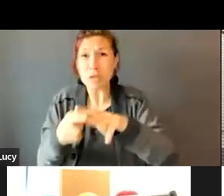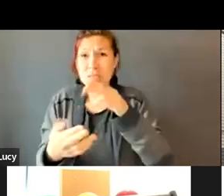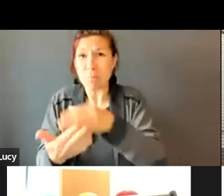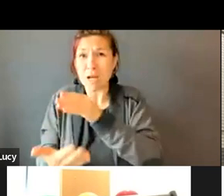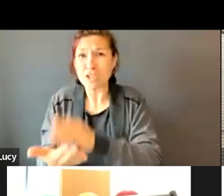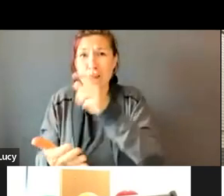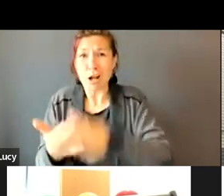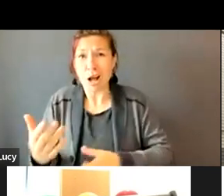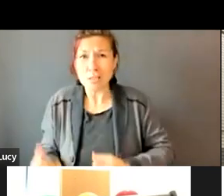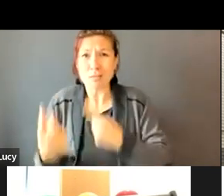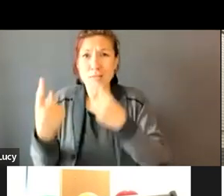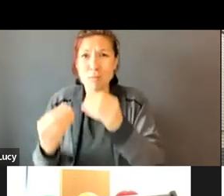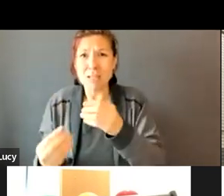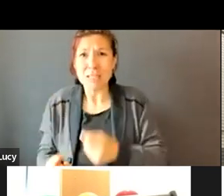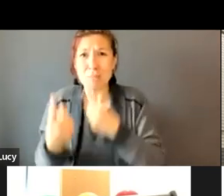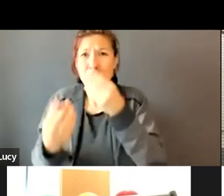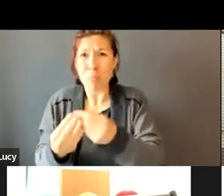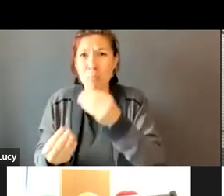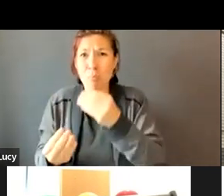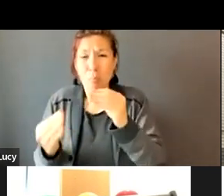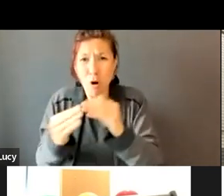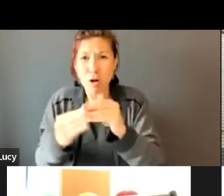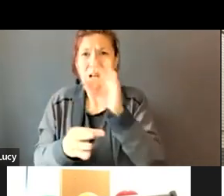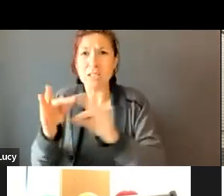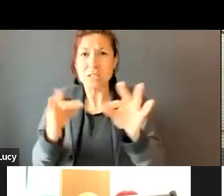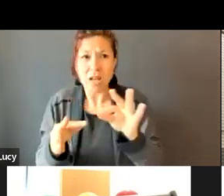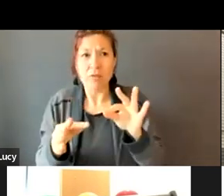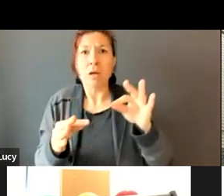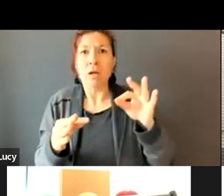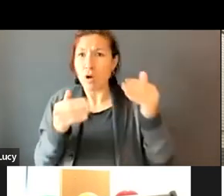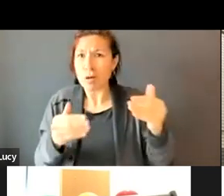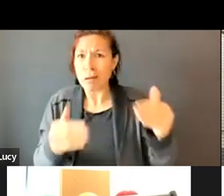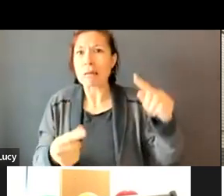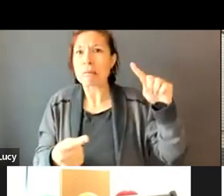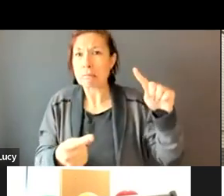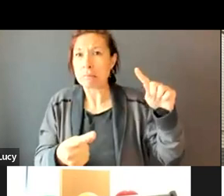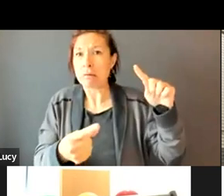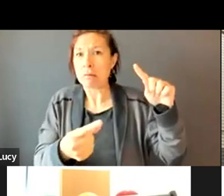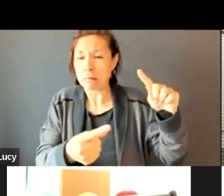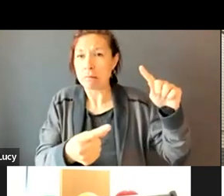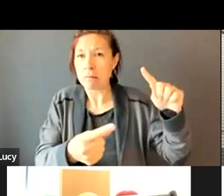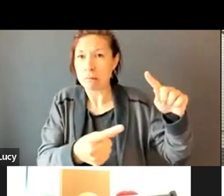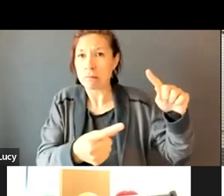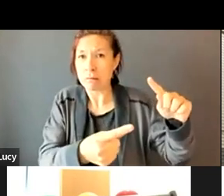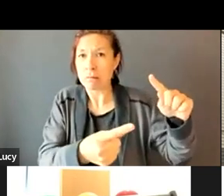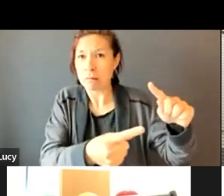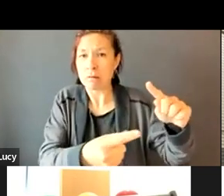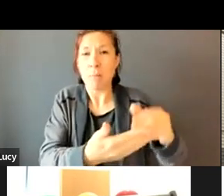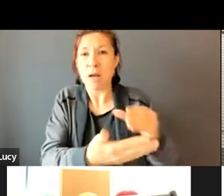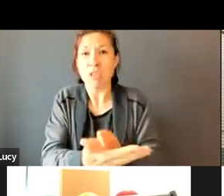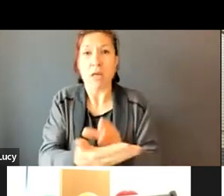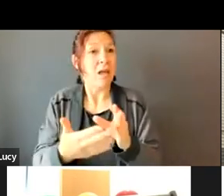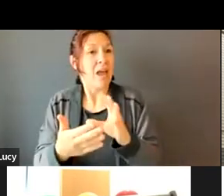more difficult to adjust downward in the coming year and more difficult to get certified Educators in front of kids